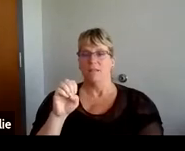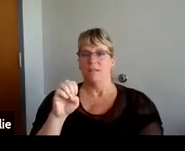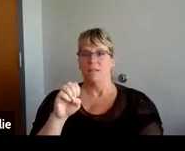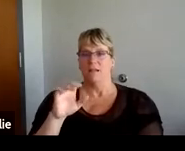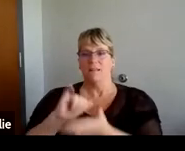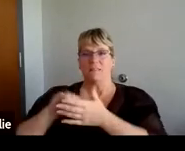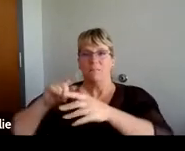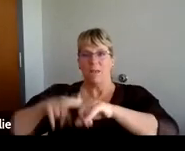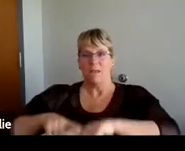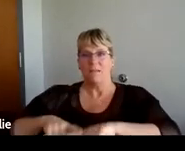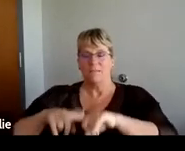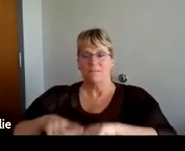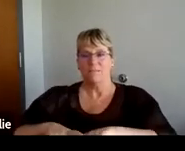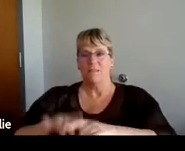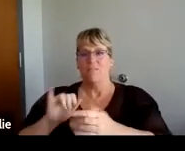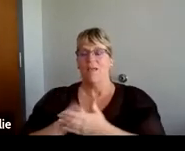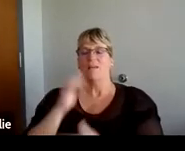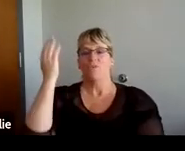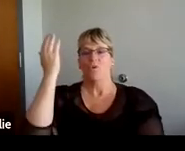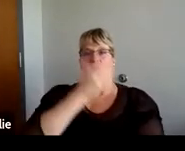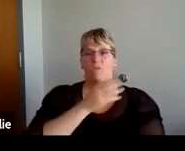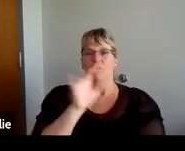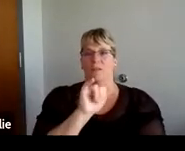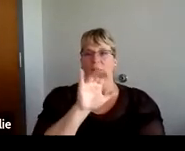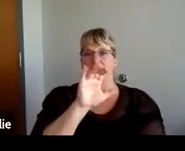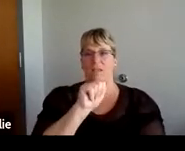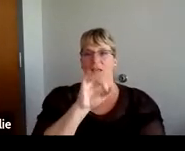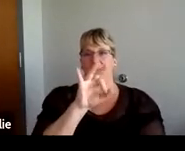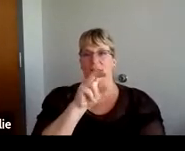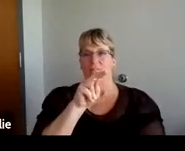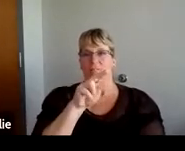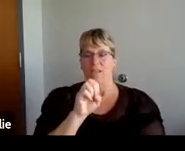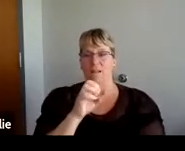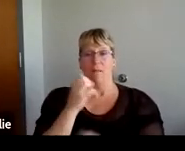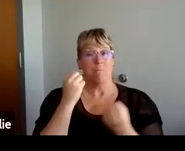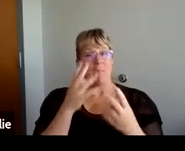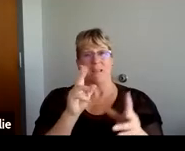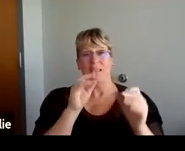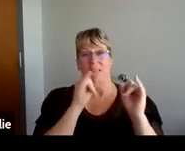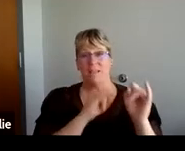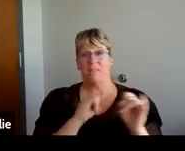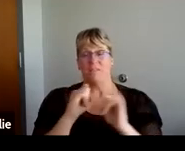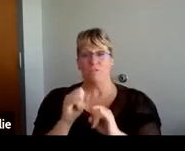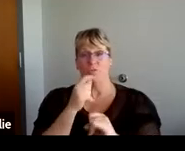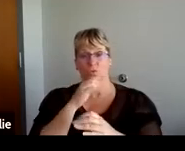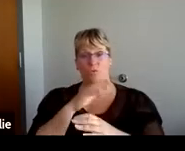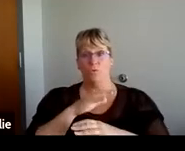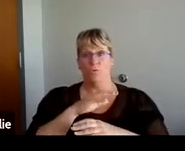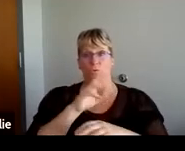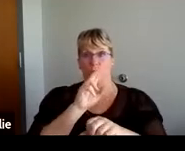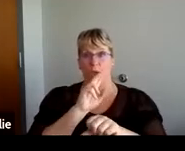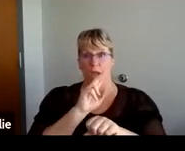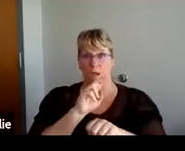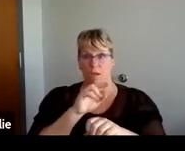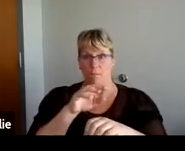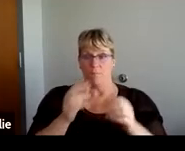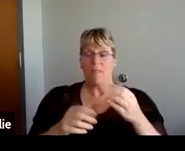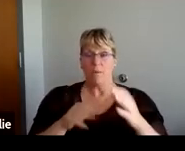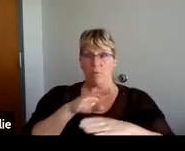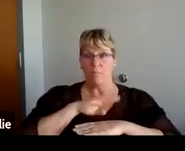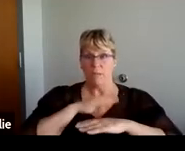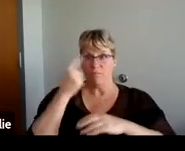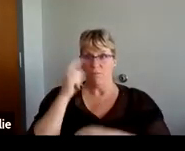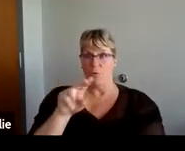overlooked substance use disorder, as is caffeine in our country. Many individuals would meet the substance use disorder criteria for